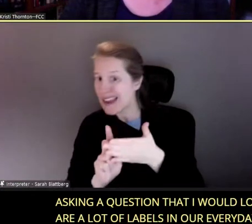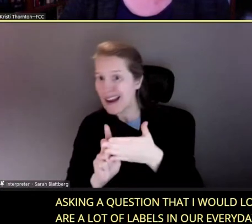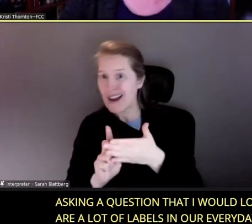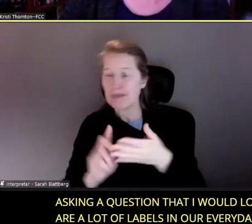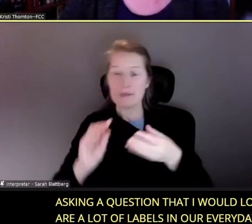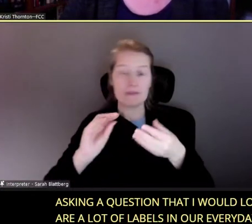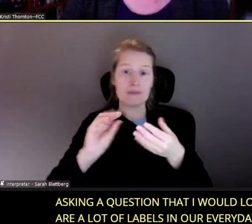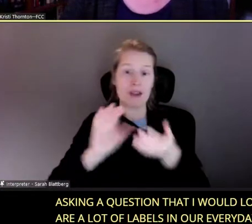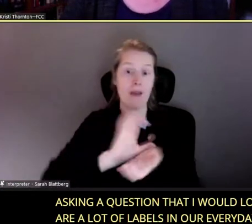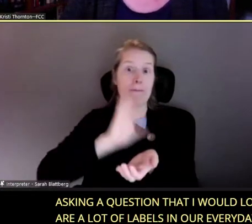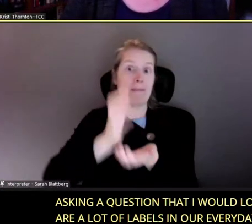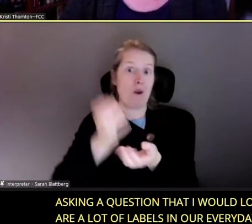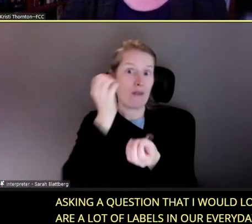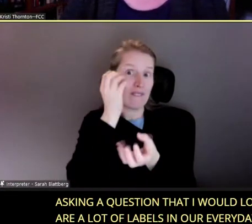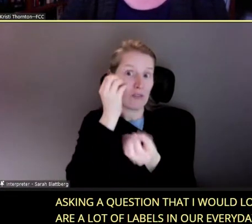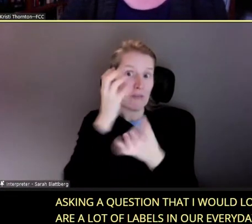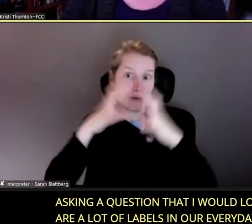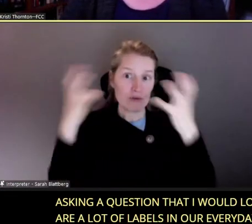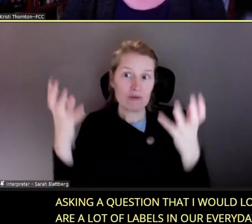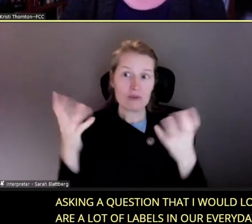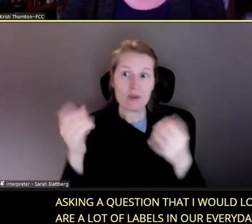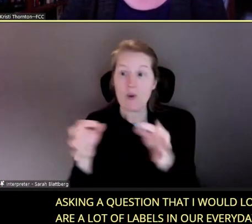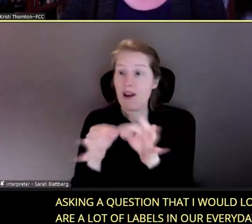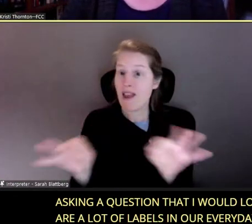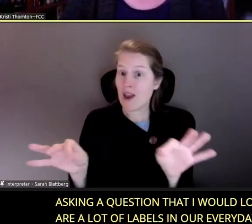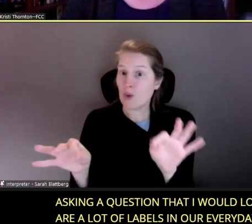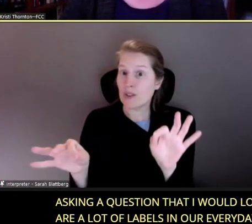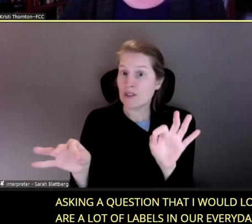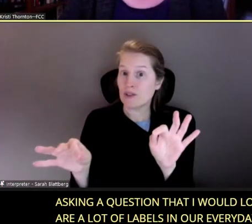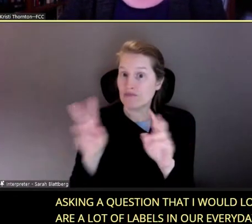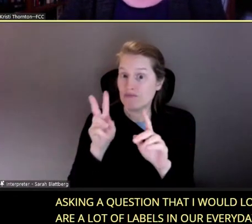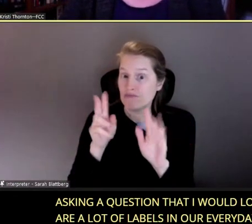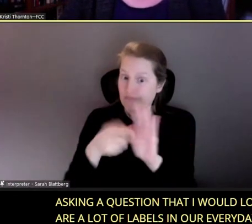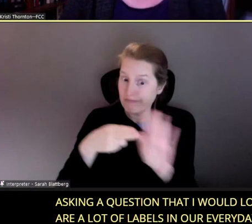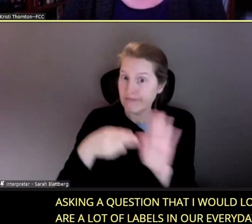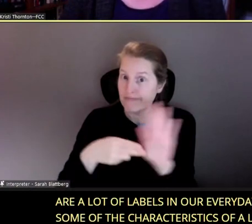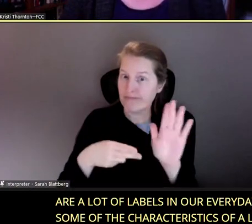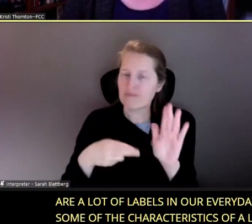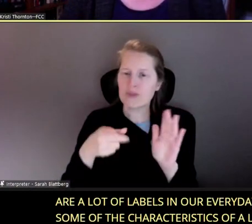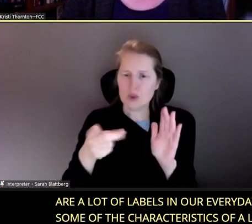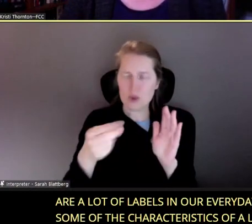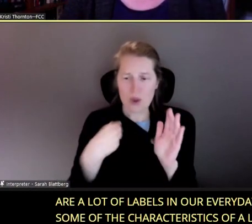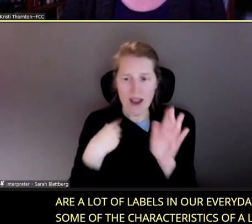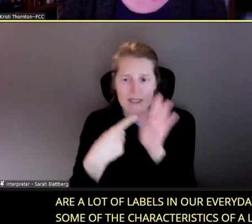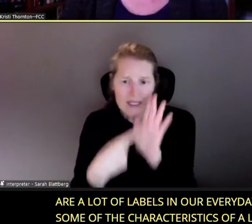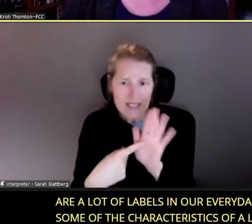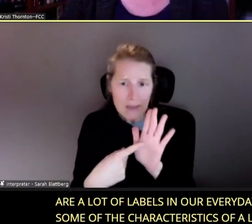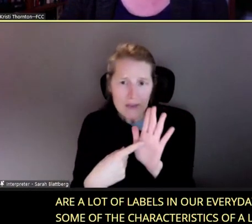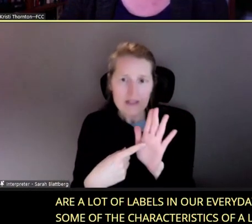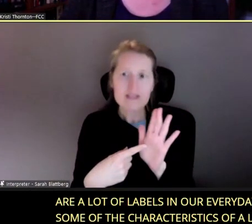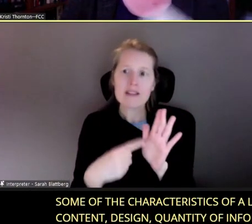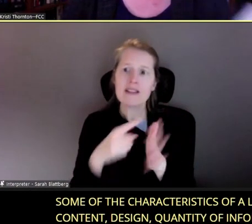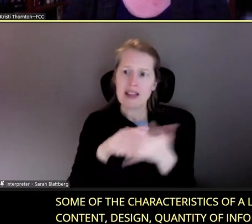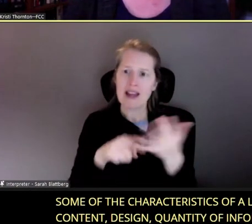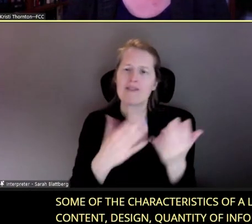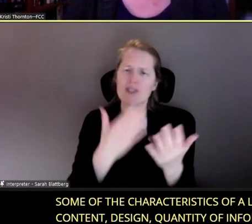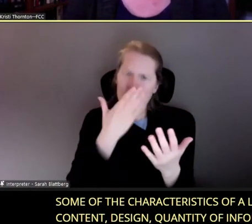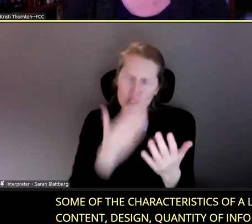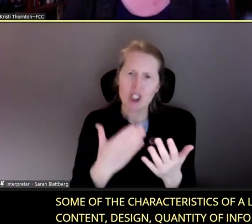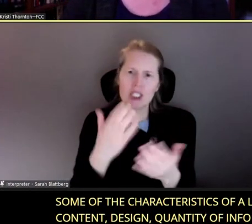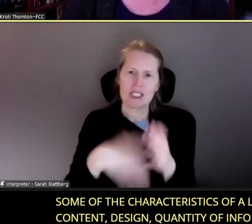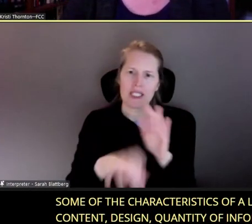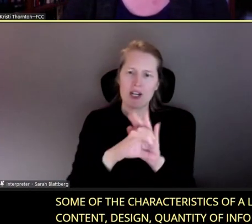of information, or the language that is used on them. Are there examples of labels that embody these